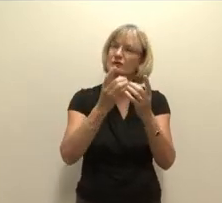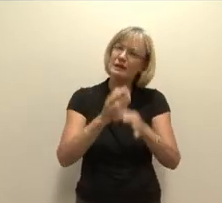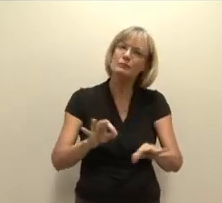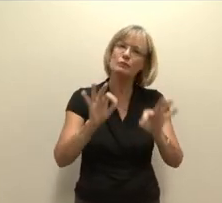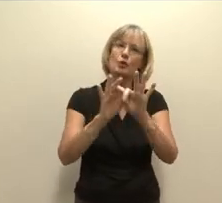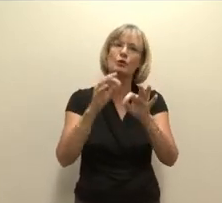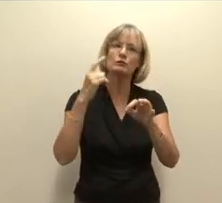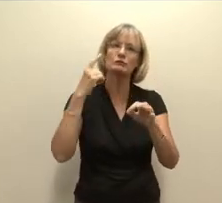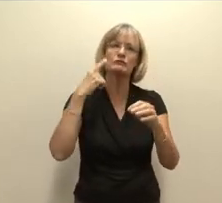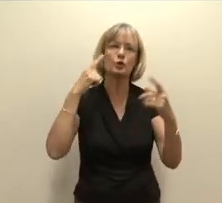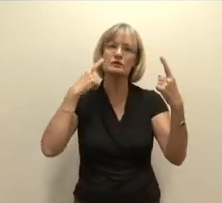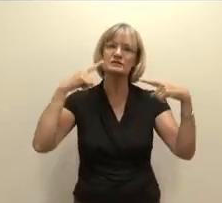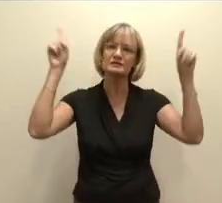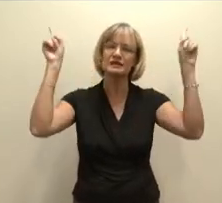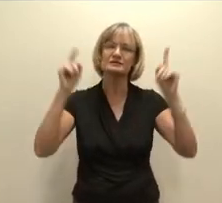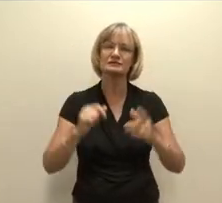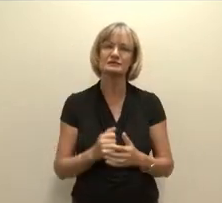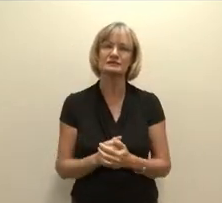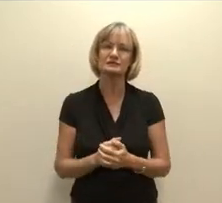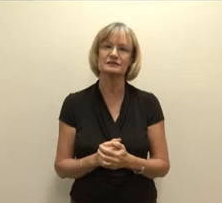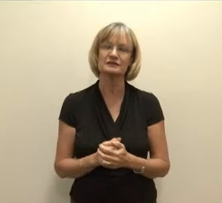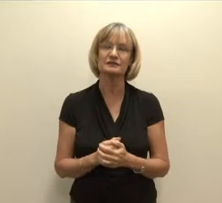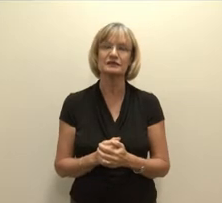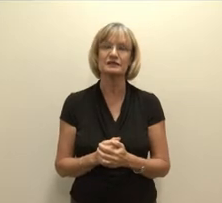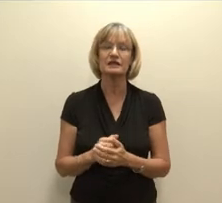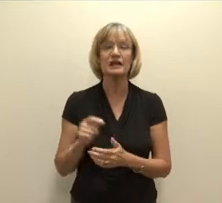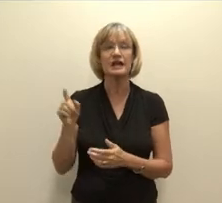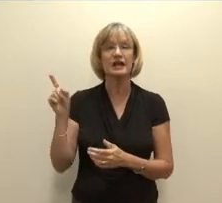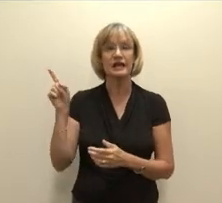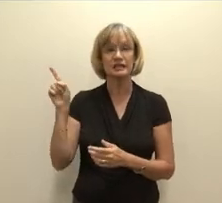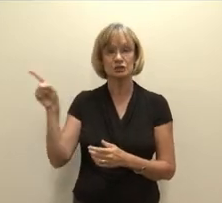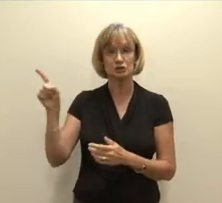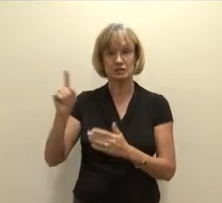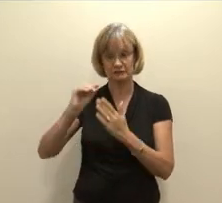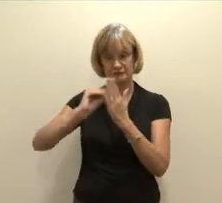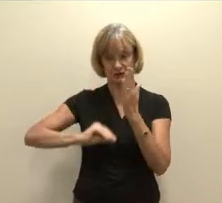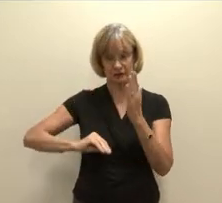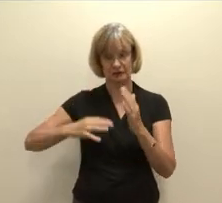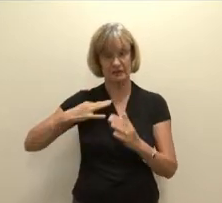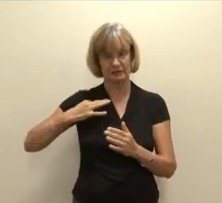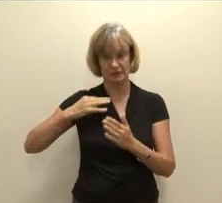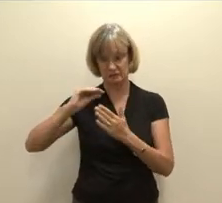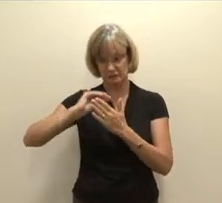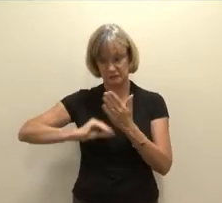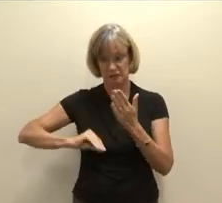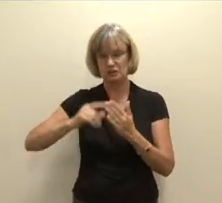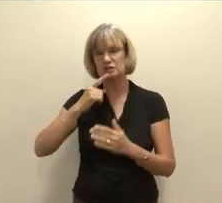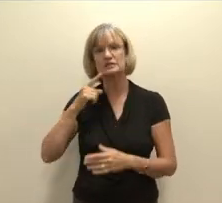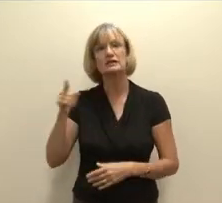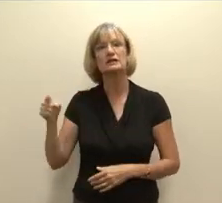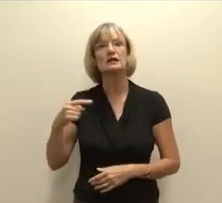to success. And she said in her application for this job, "The quest to produce